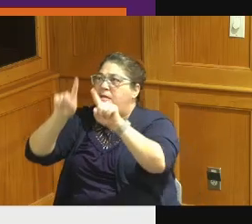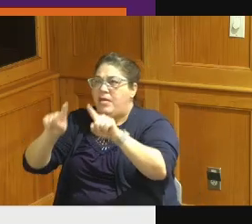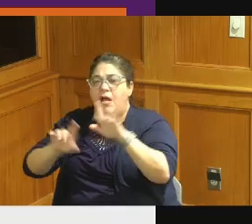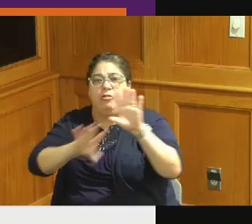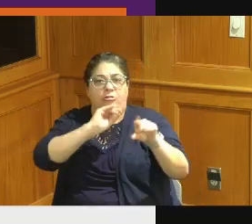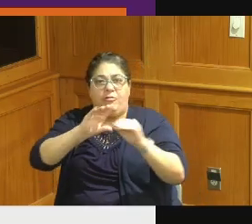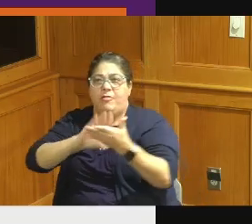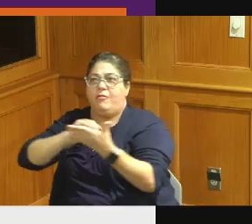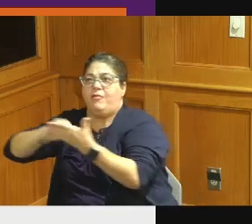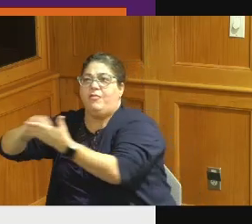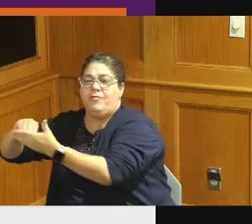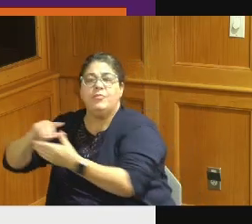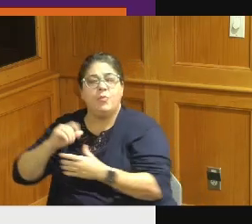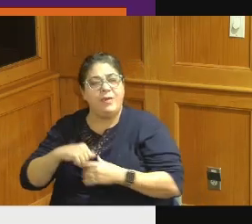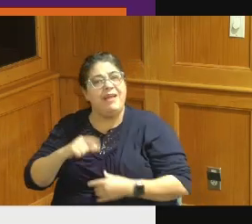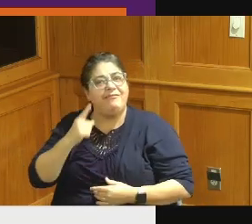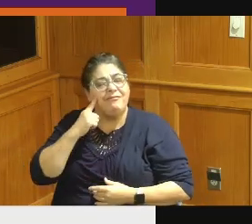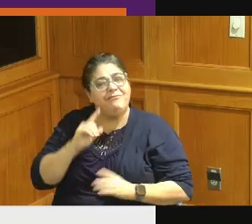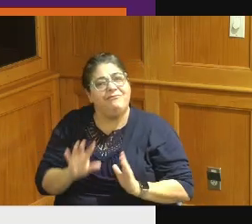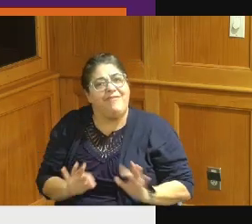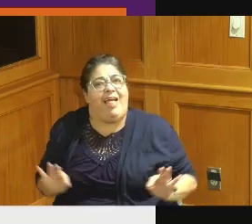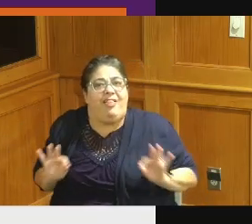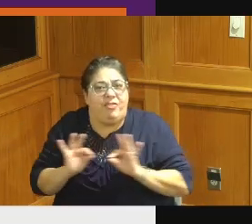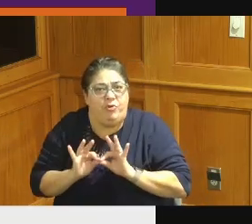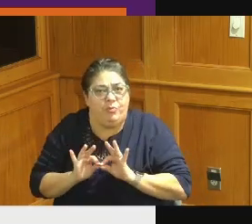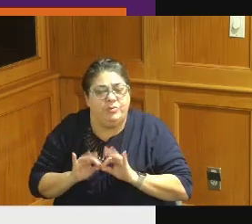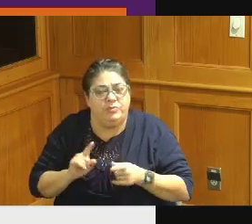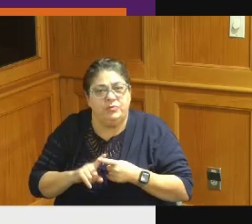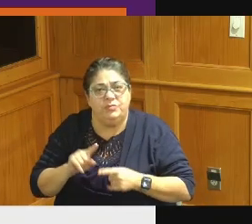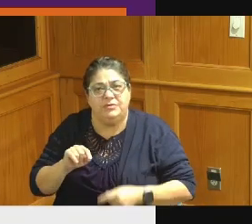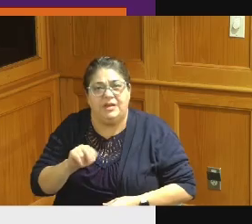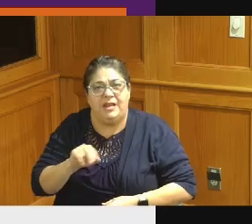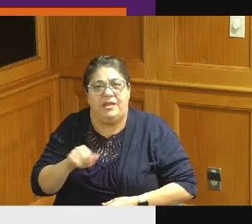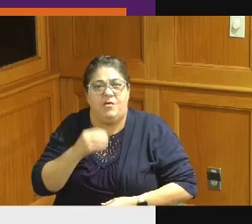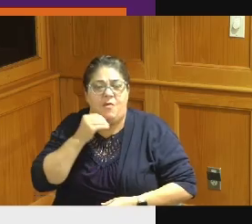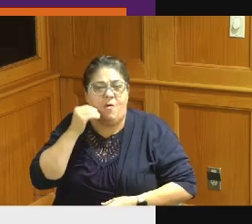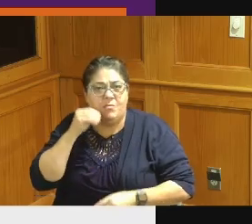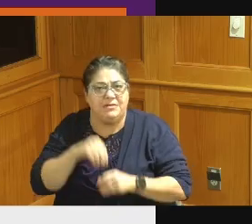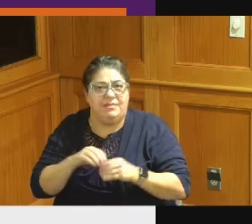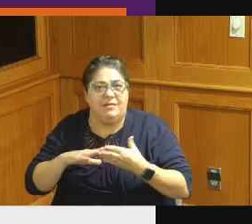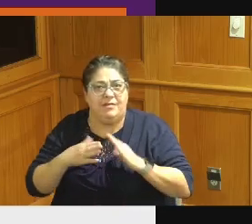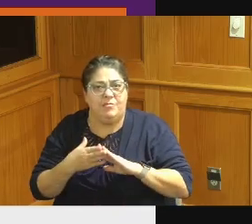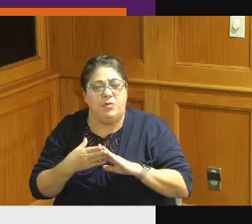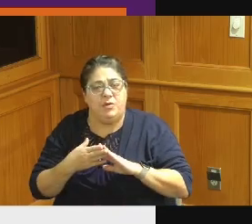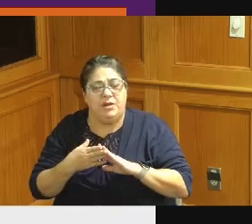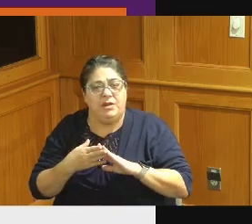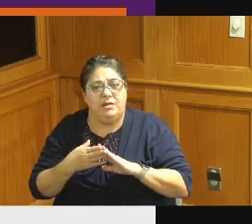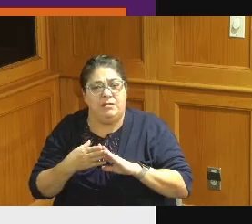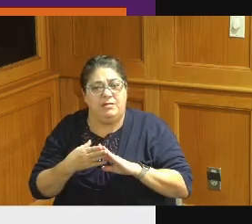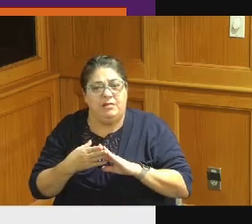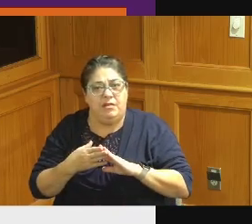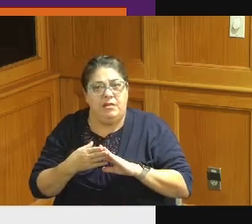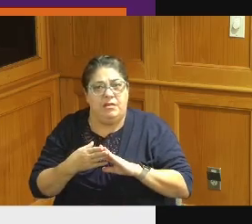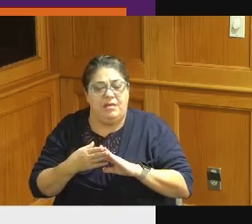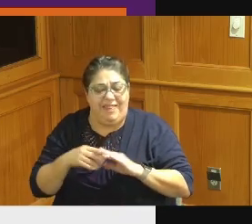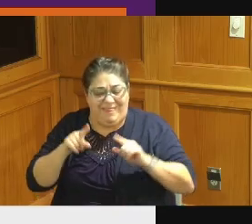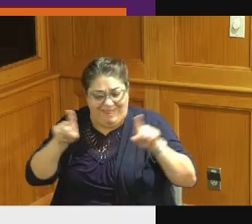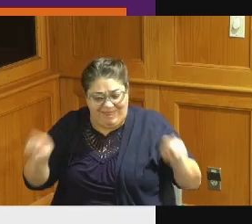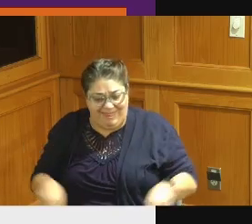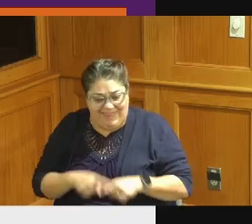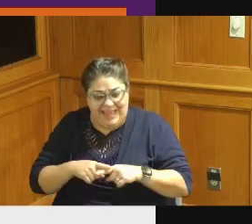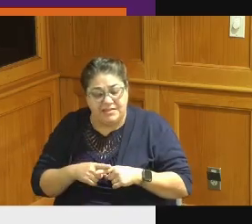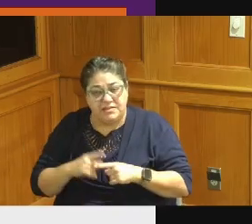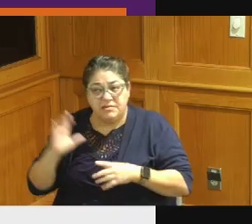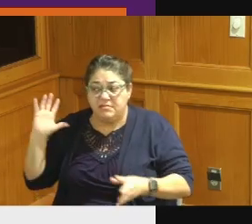to the cause of tiny homes in our community, because it is work that will be applicable to anybody who wants to pursue this, and